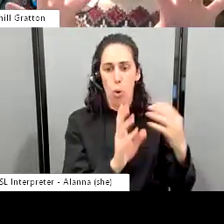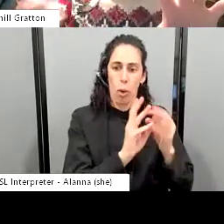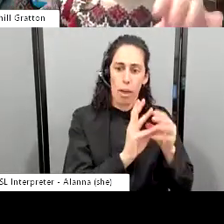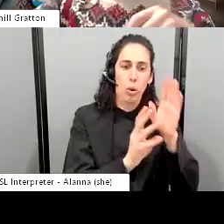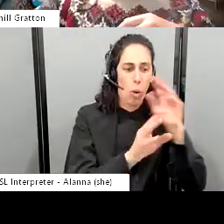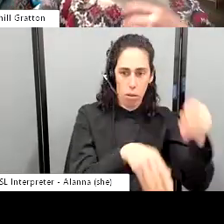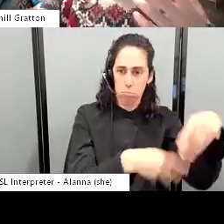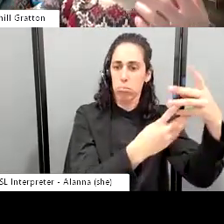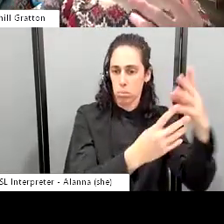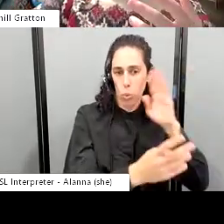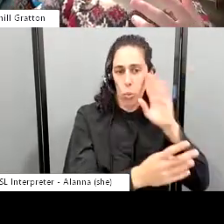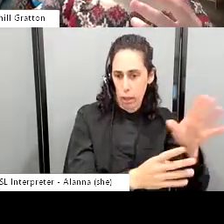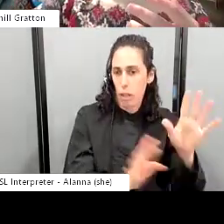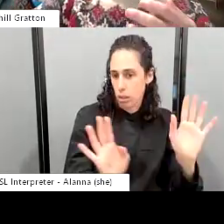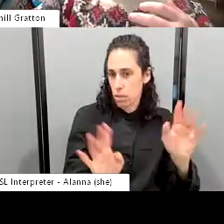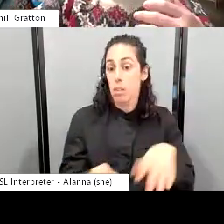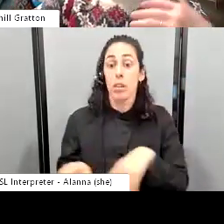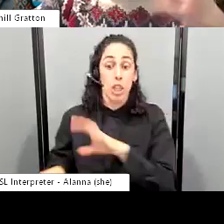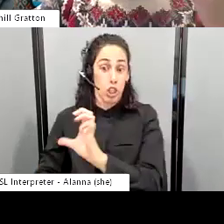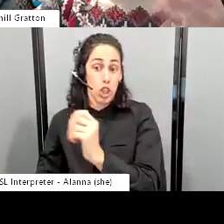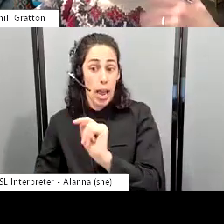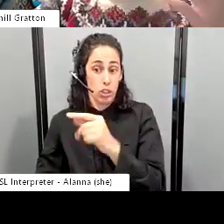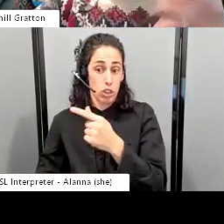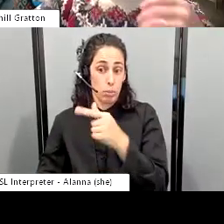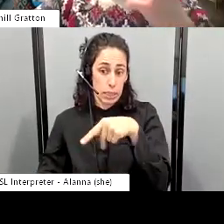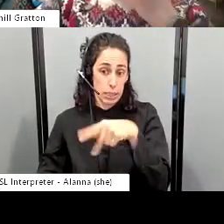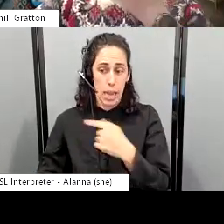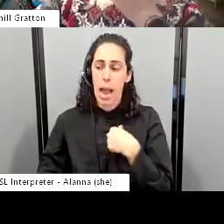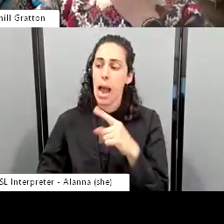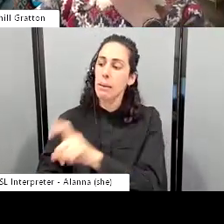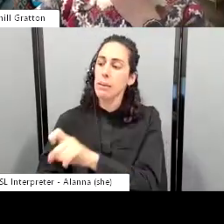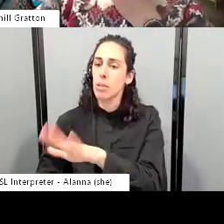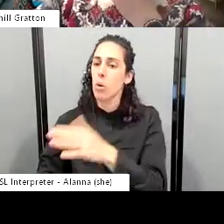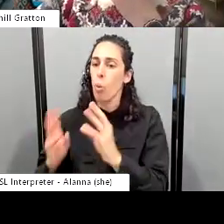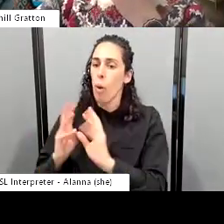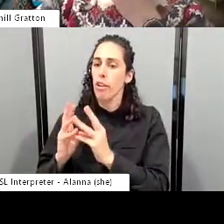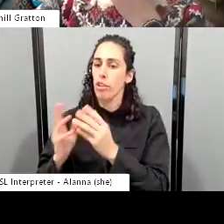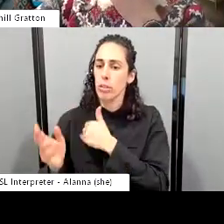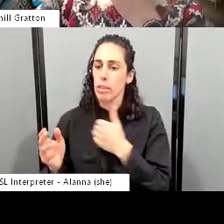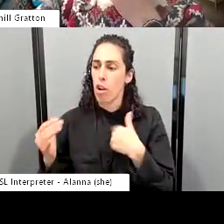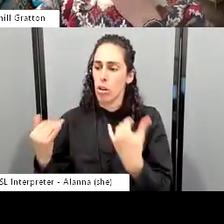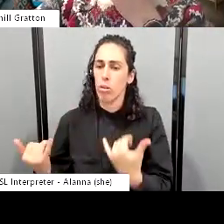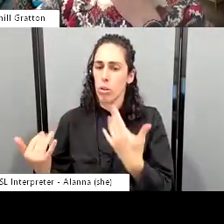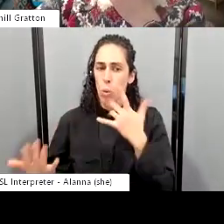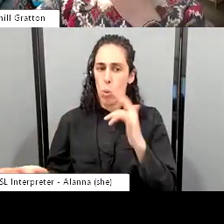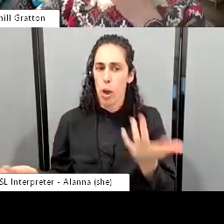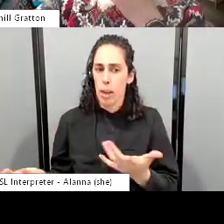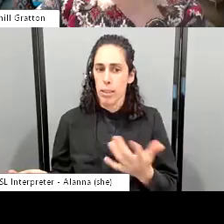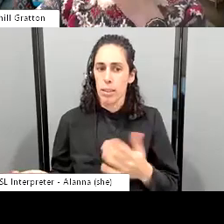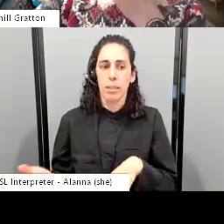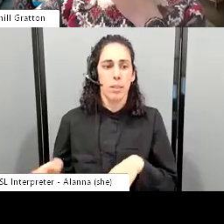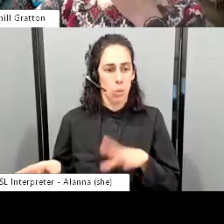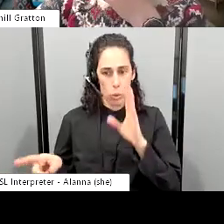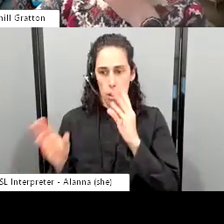information right away. With ChatGPT, it's going to give you a little bit more context to it, a little bit more things to it. So it's going to search some stuff.